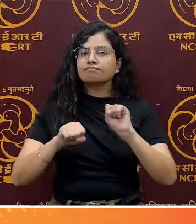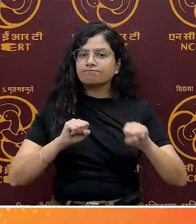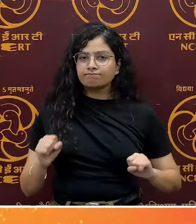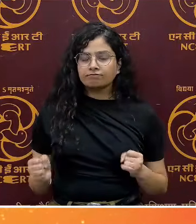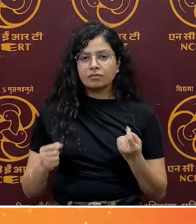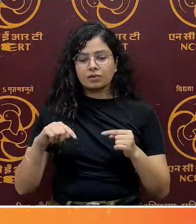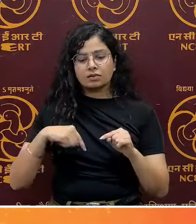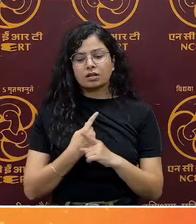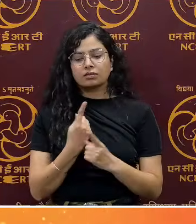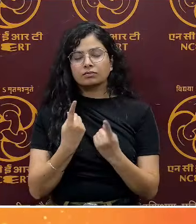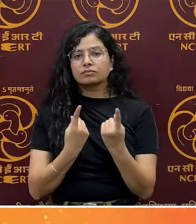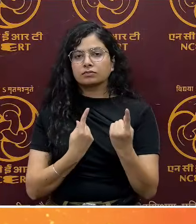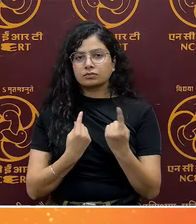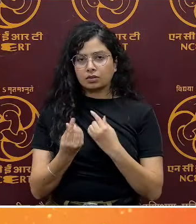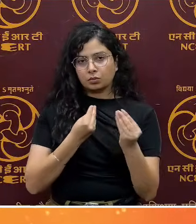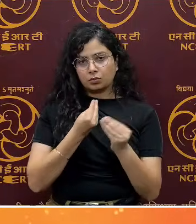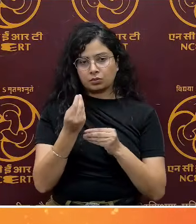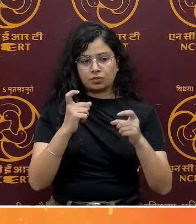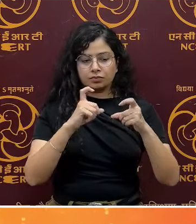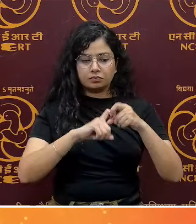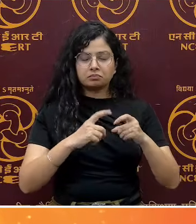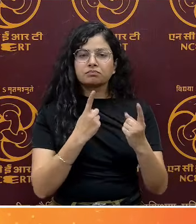the self-assessment as well.